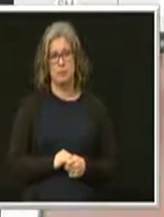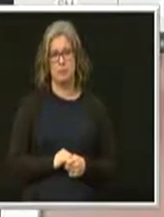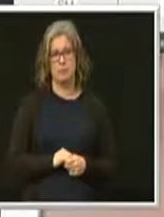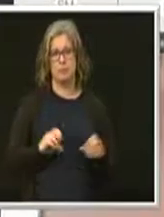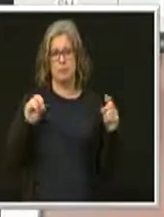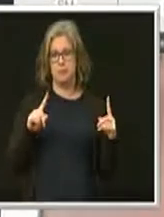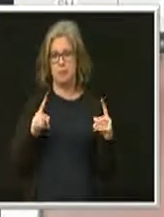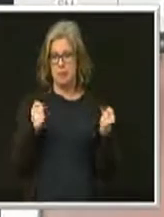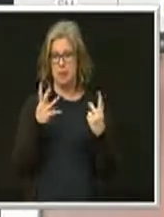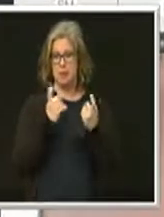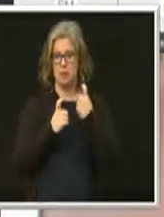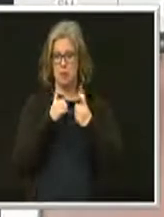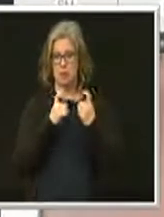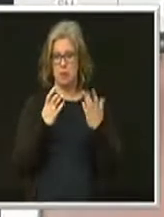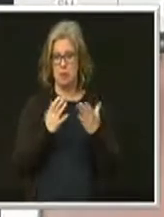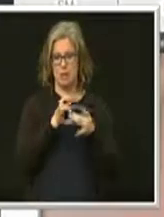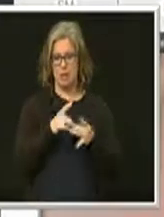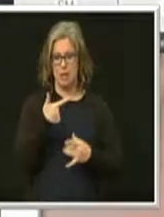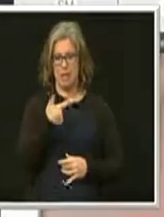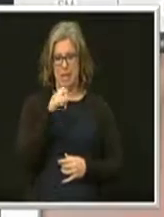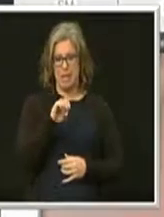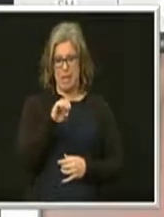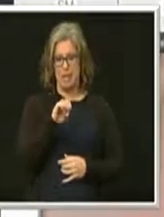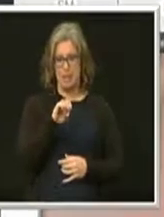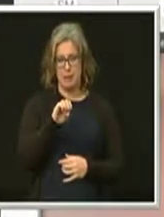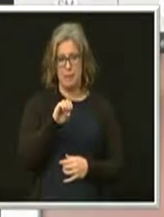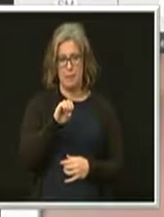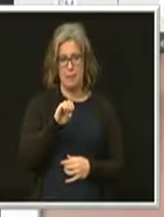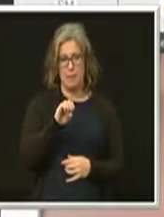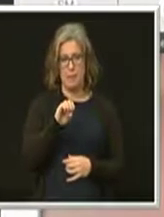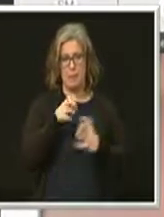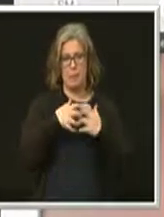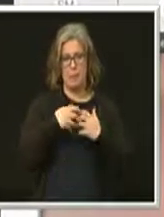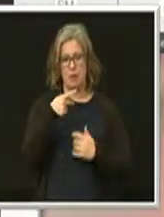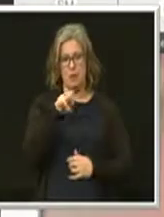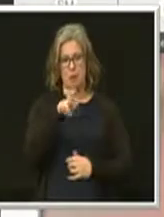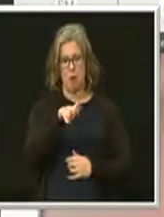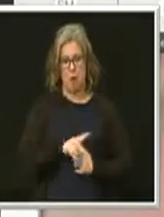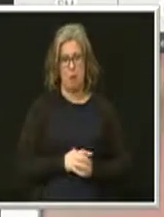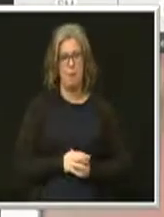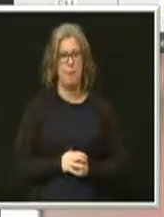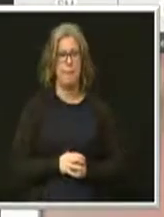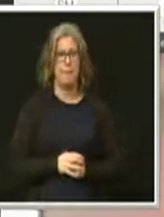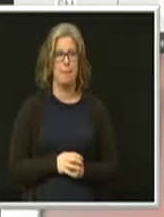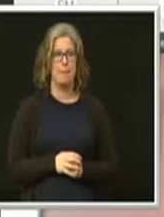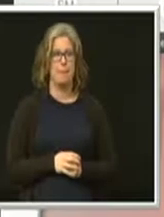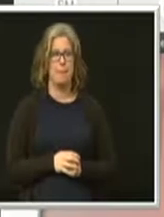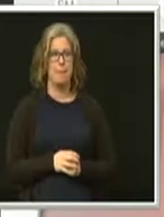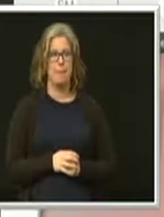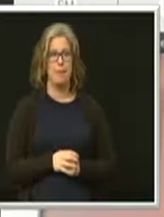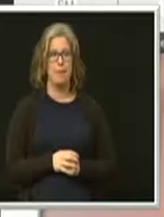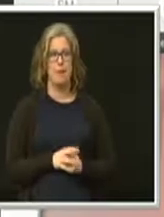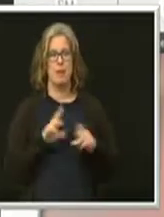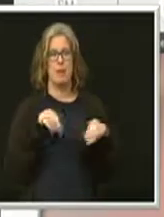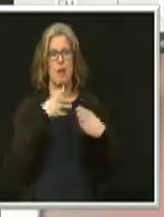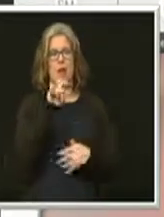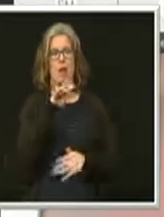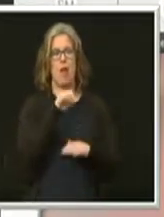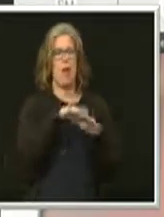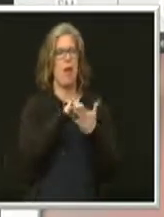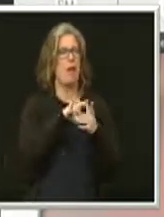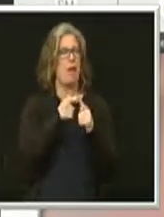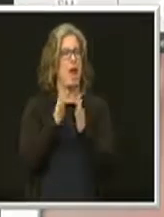Okay, lots of questions in here about GE Appliance Park. So let me give you an update on that, and then I'm going to ask